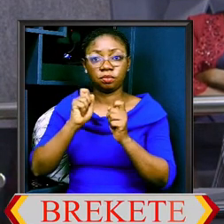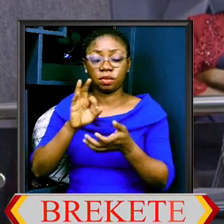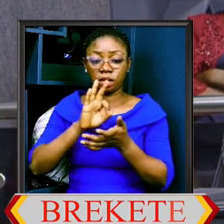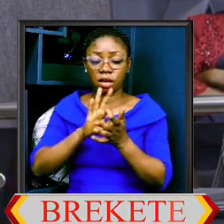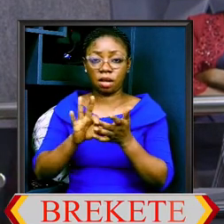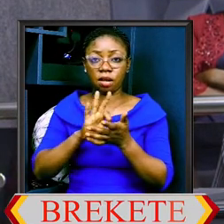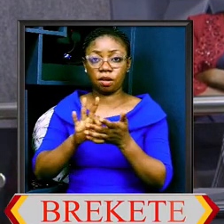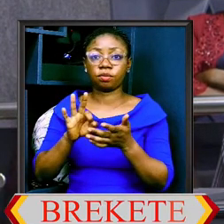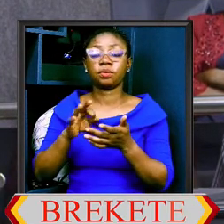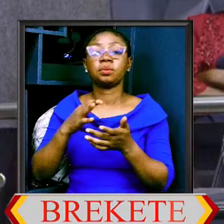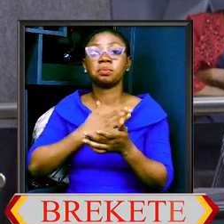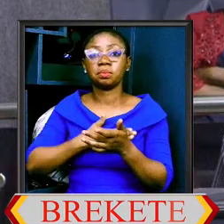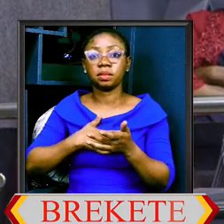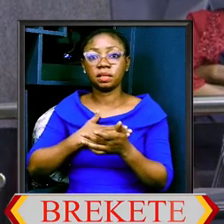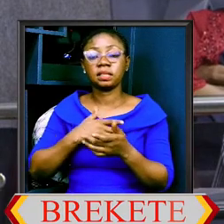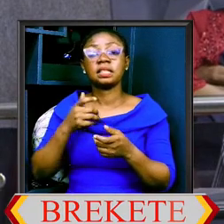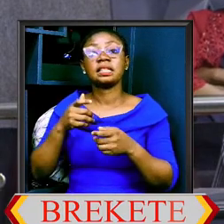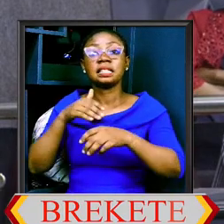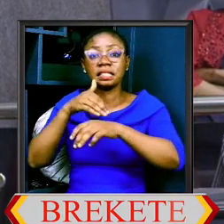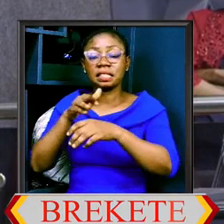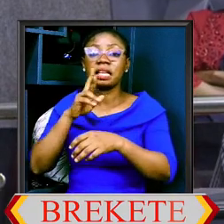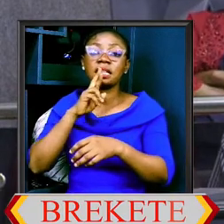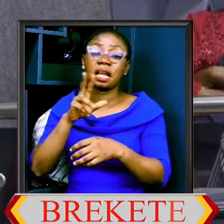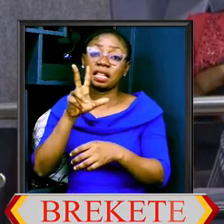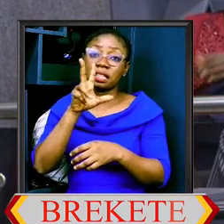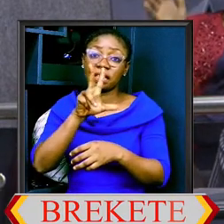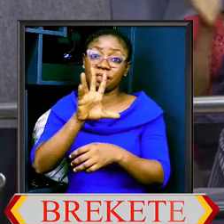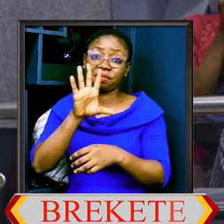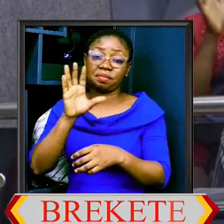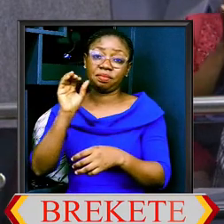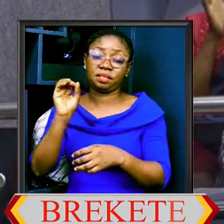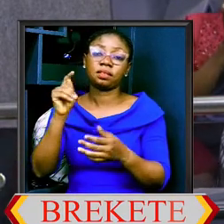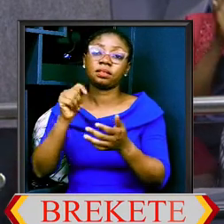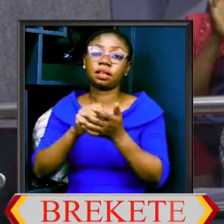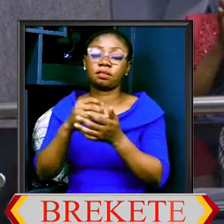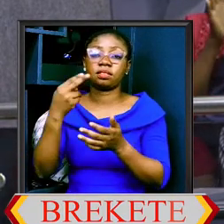I want you to send her 350,000 naira.